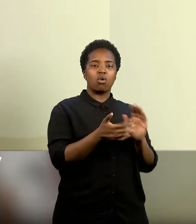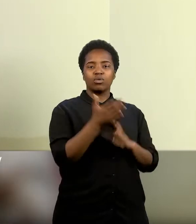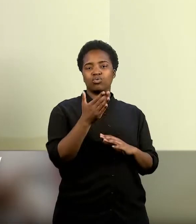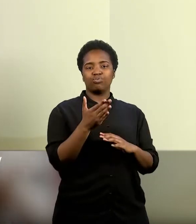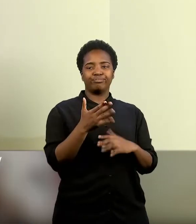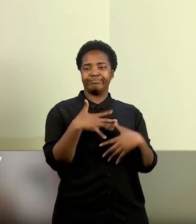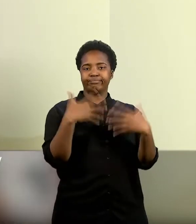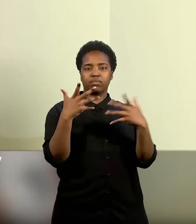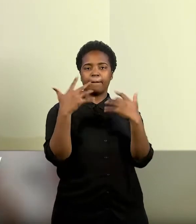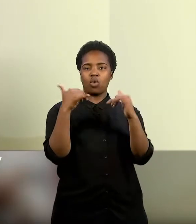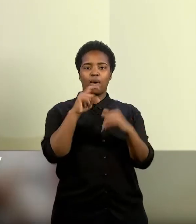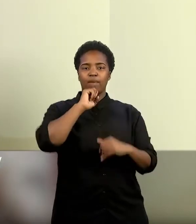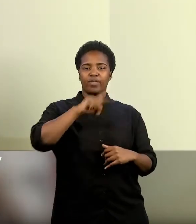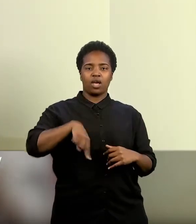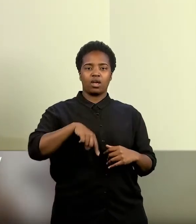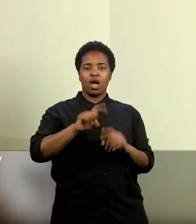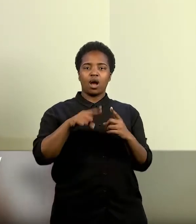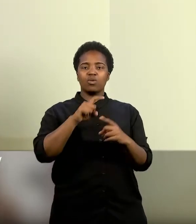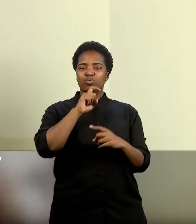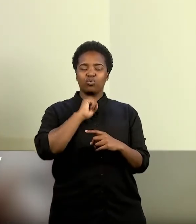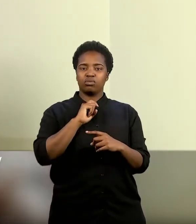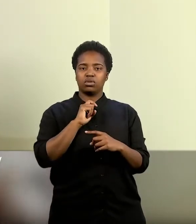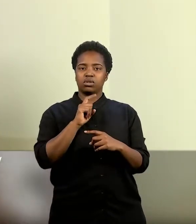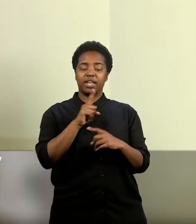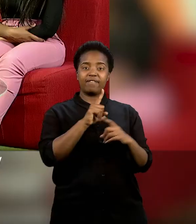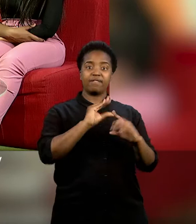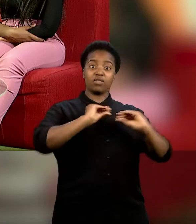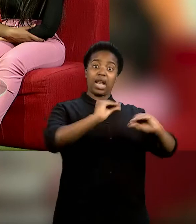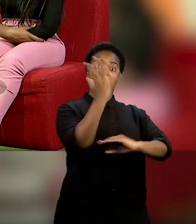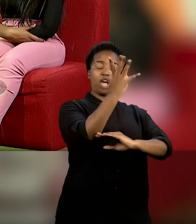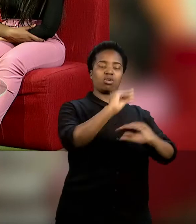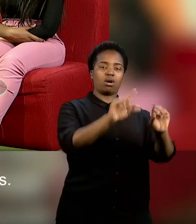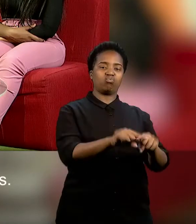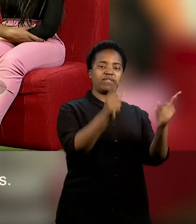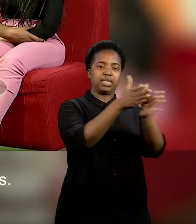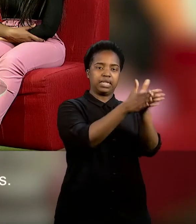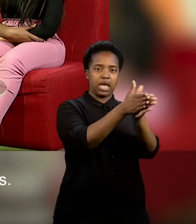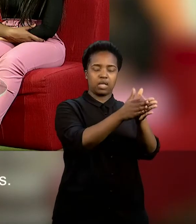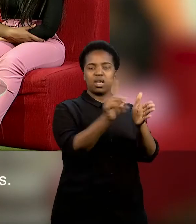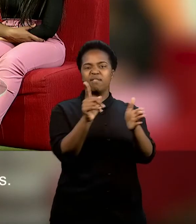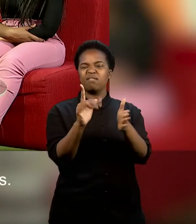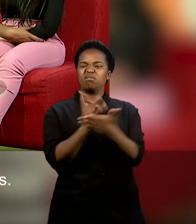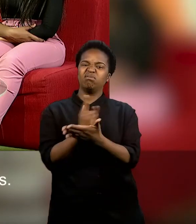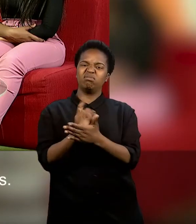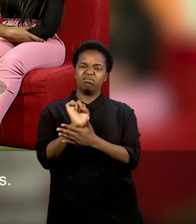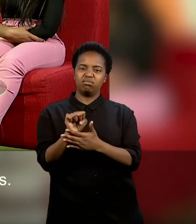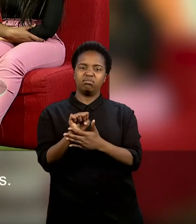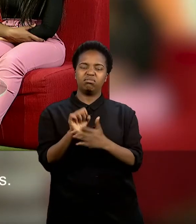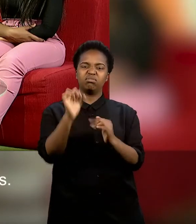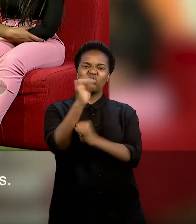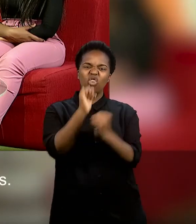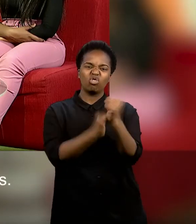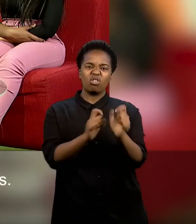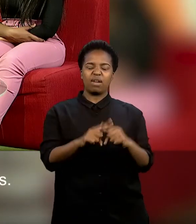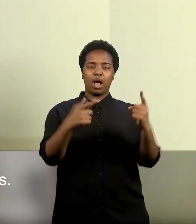going to an informal birthday party, I would not use the same signs that I'm using in a lecture room. So yes, we do have differences in register